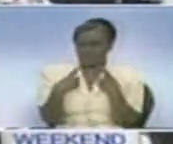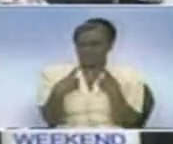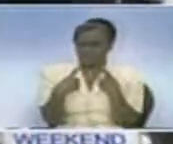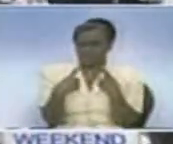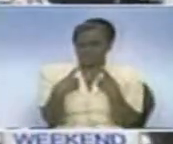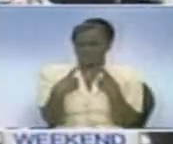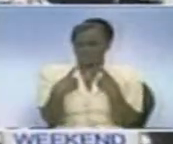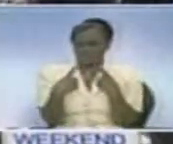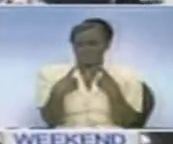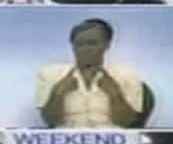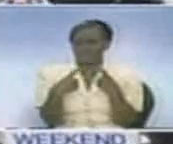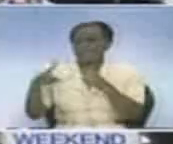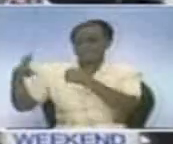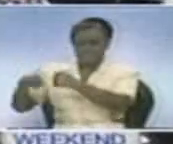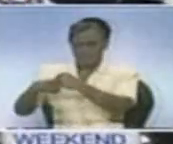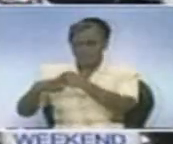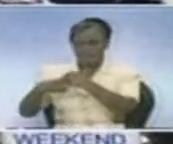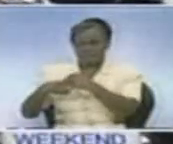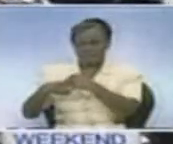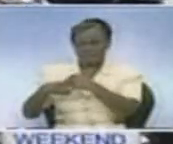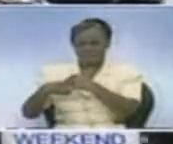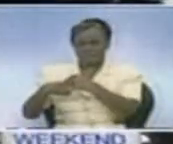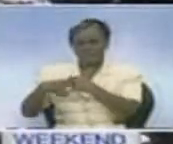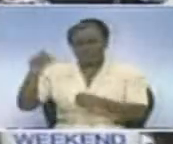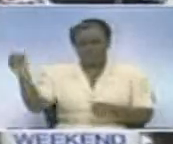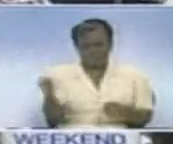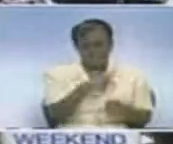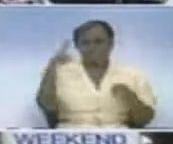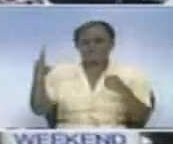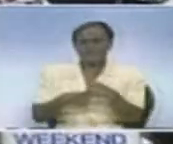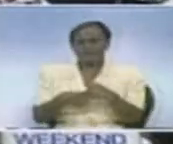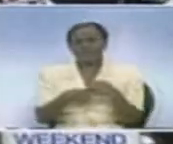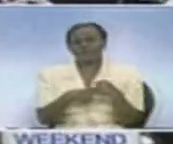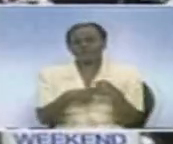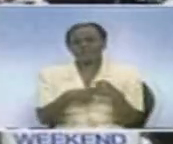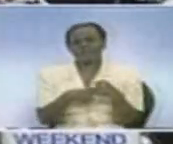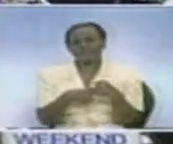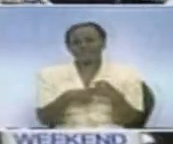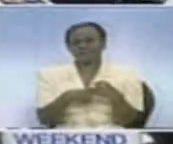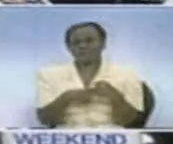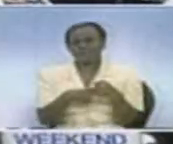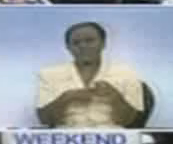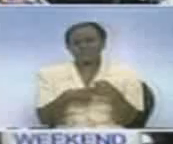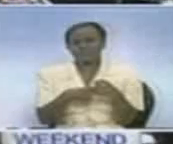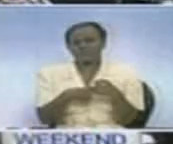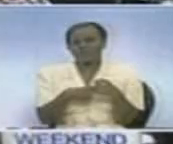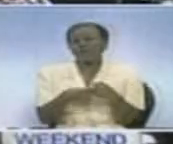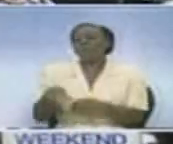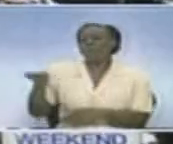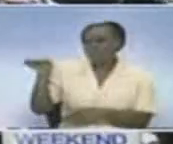tarehe 7 mwezi wa 7, kuanzia